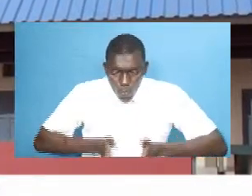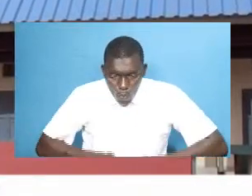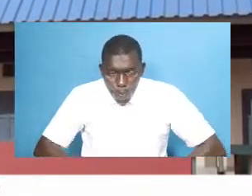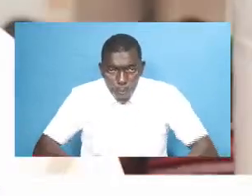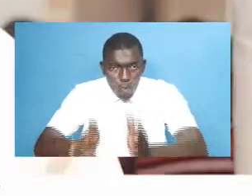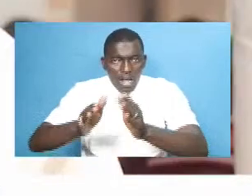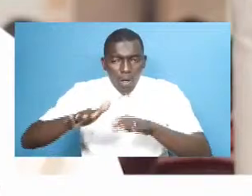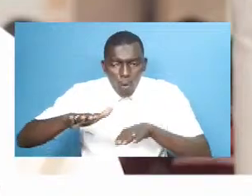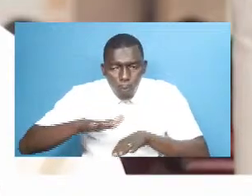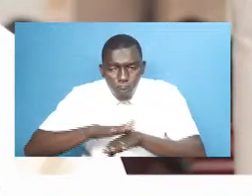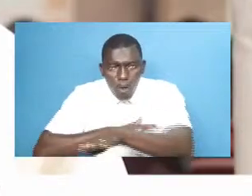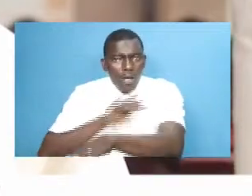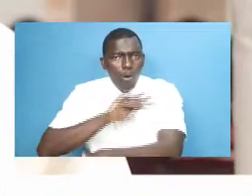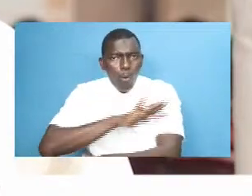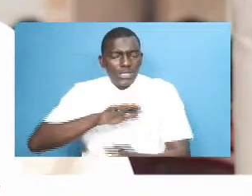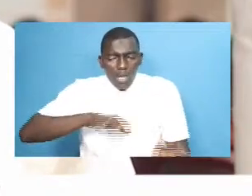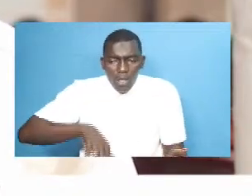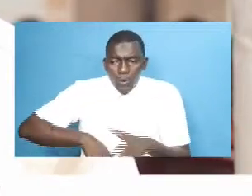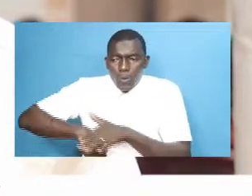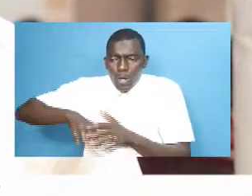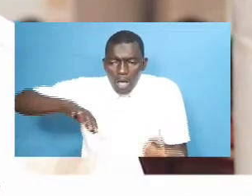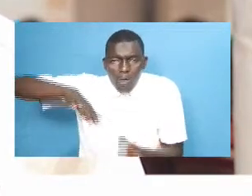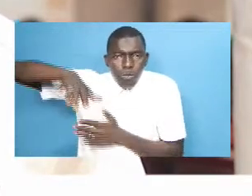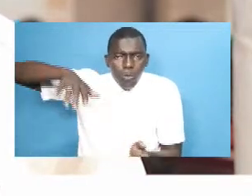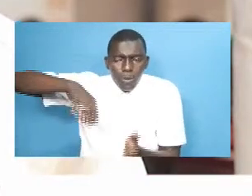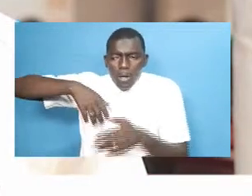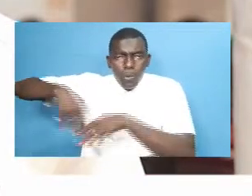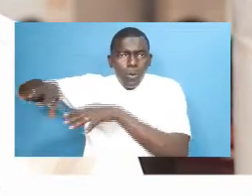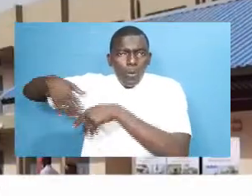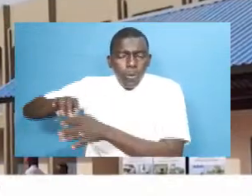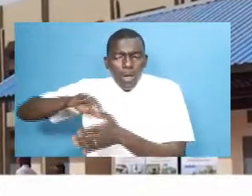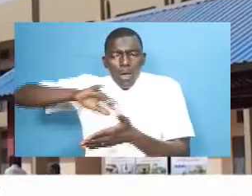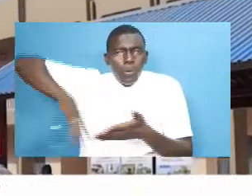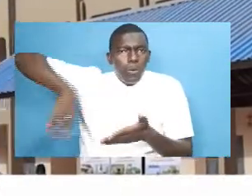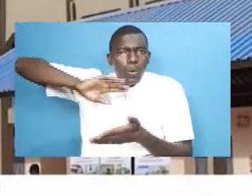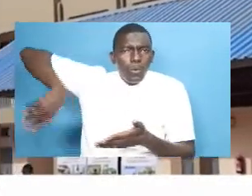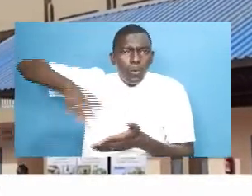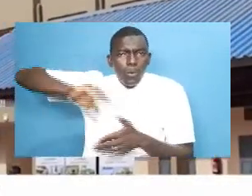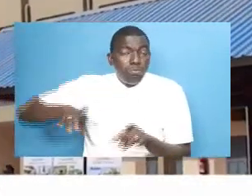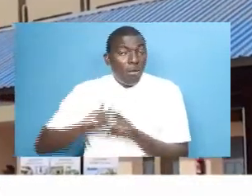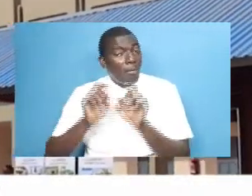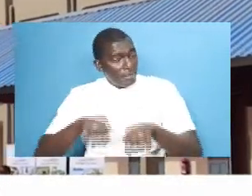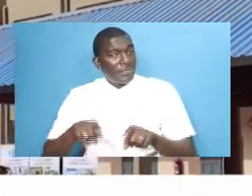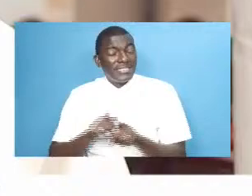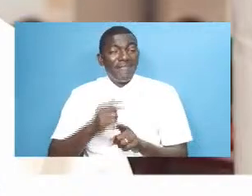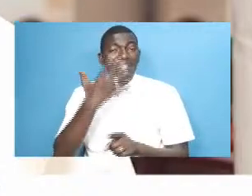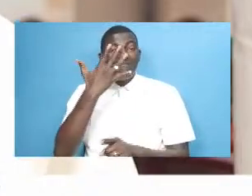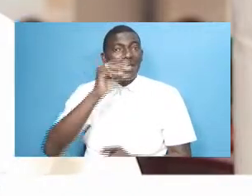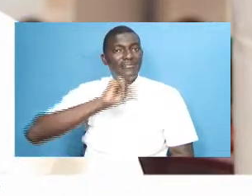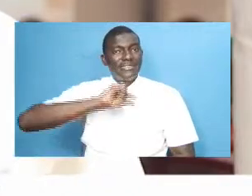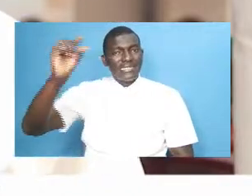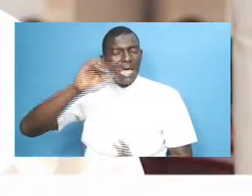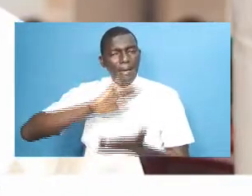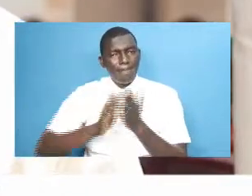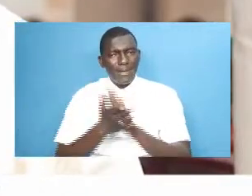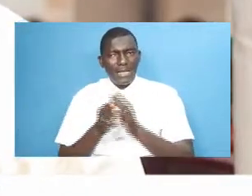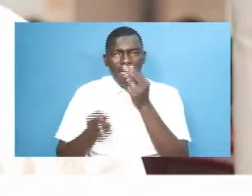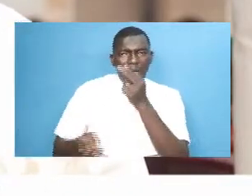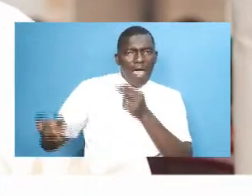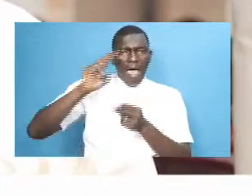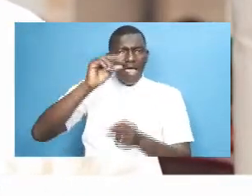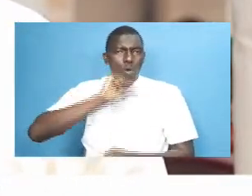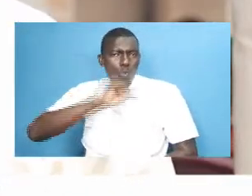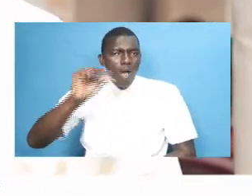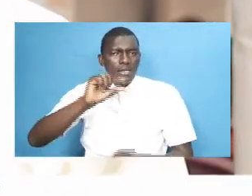place. We can rest assured that this is a safe 5-star market of high quality and